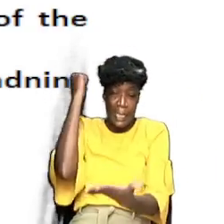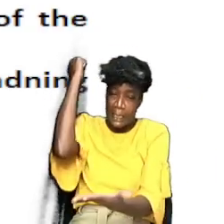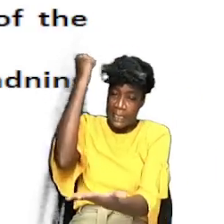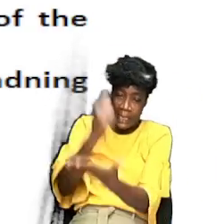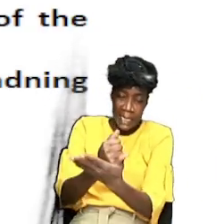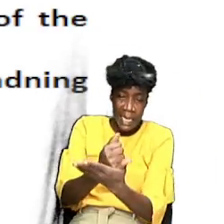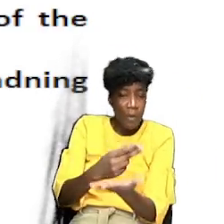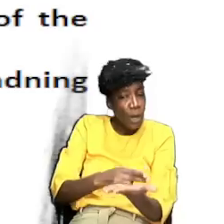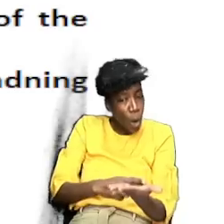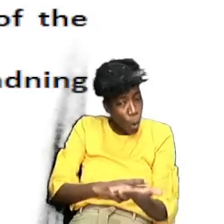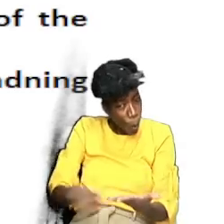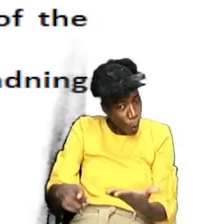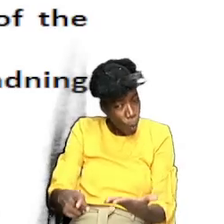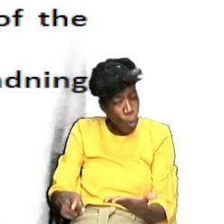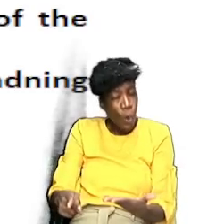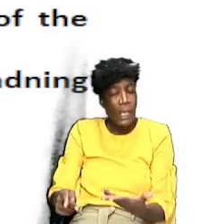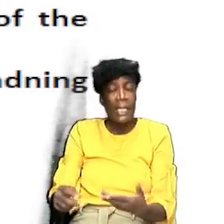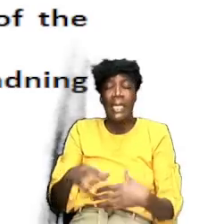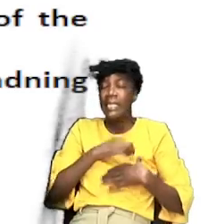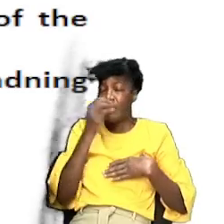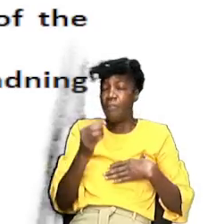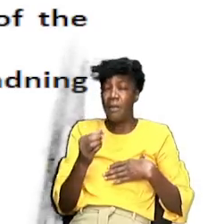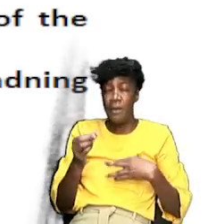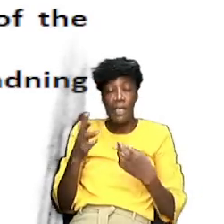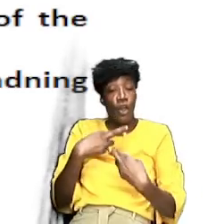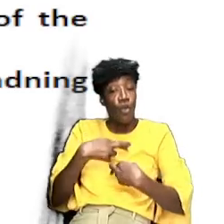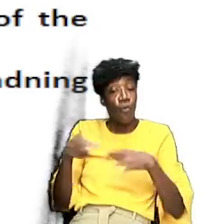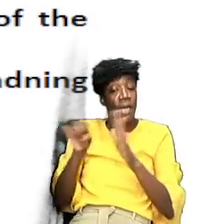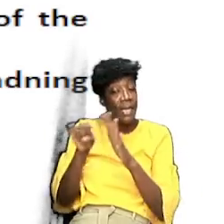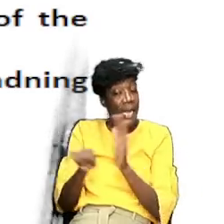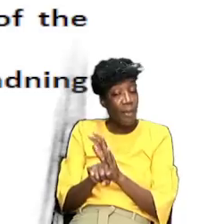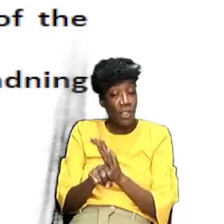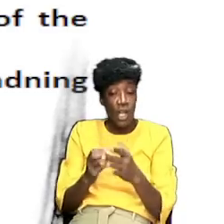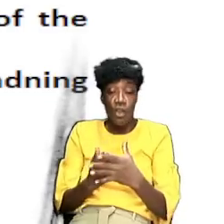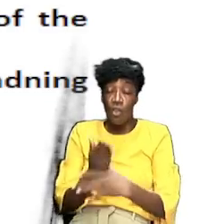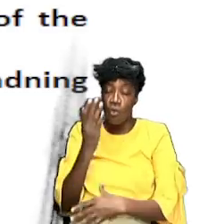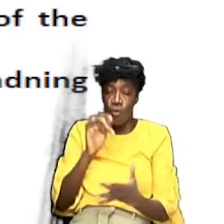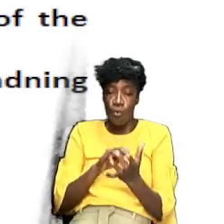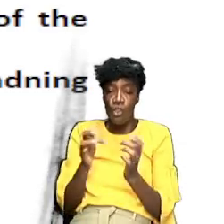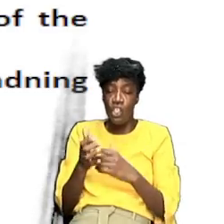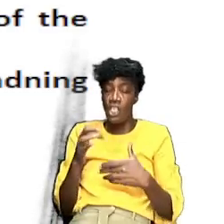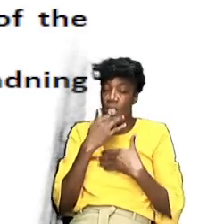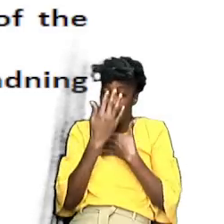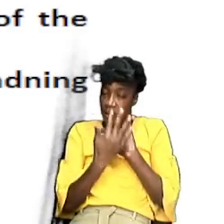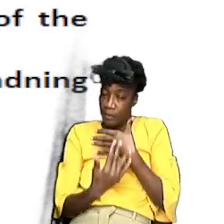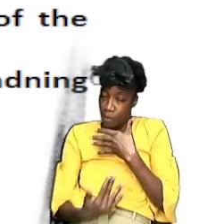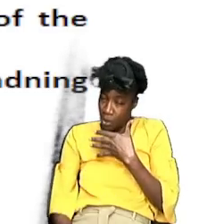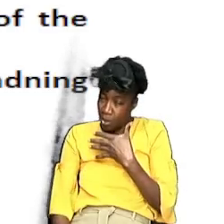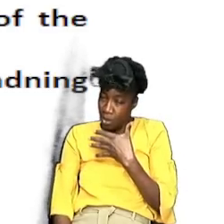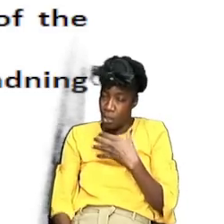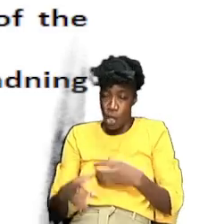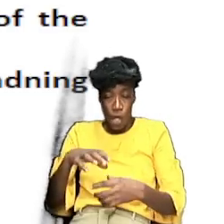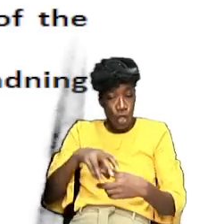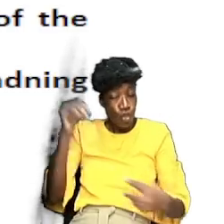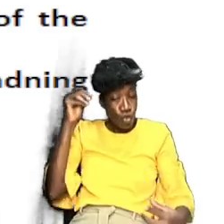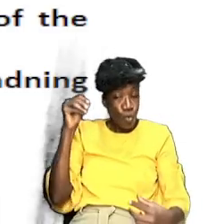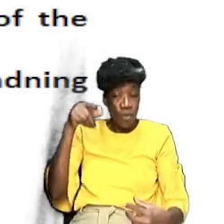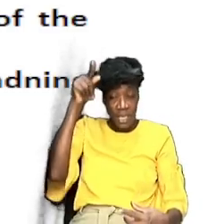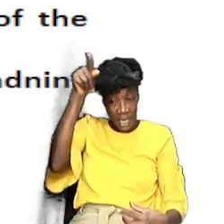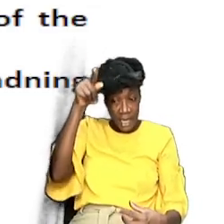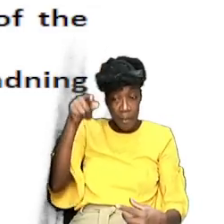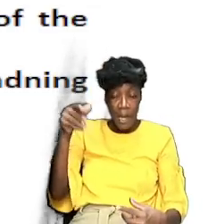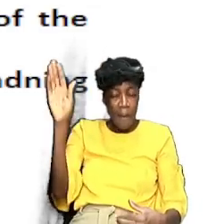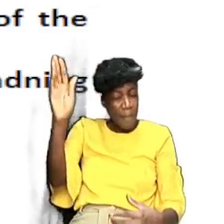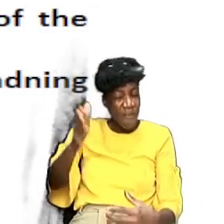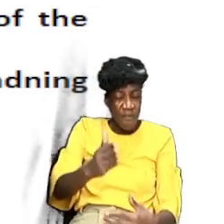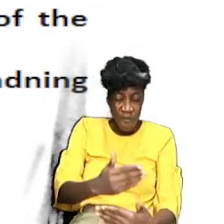have redemption through the blood of Jesus Christ. We are chosen in Him before the creation of the world. And